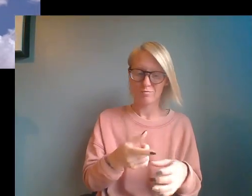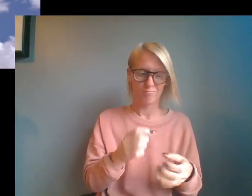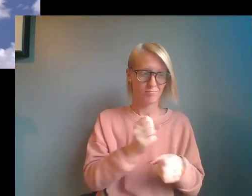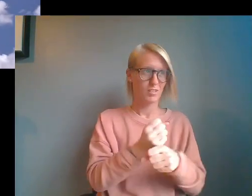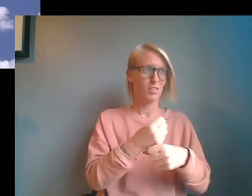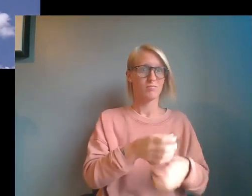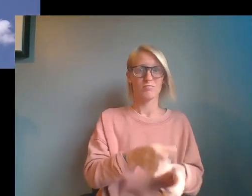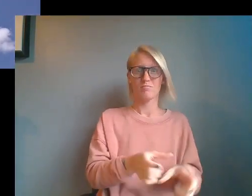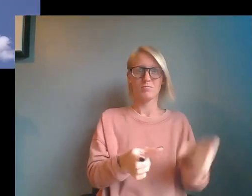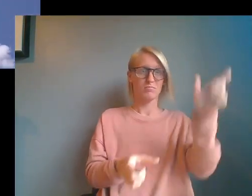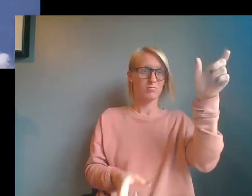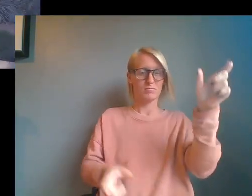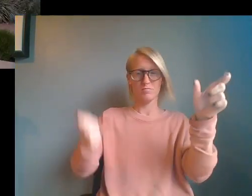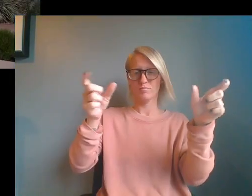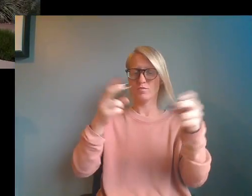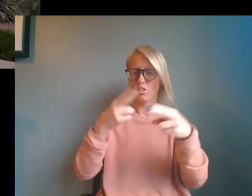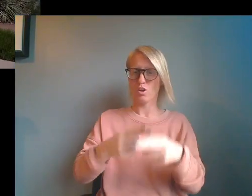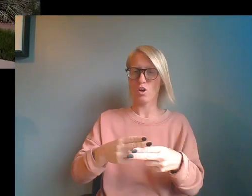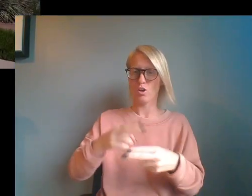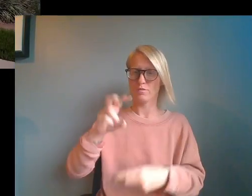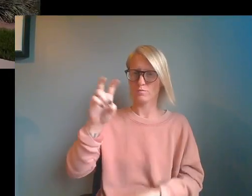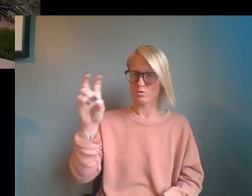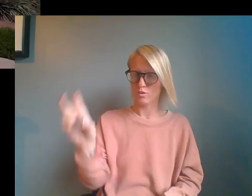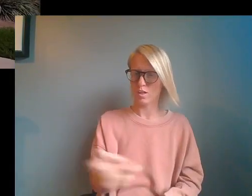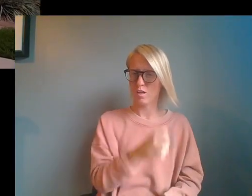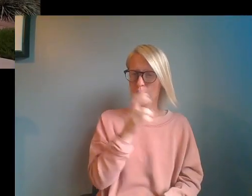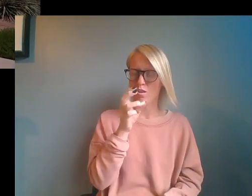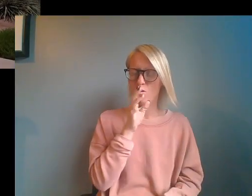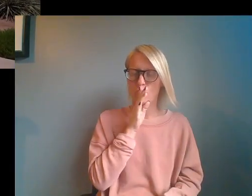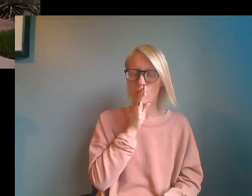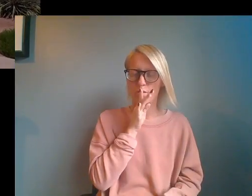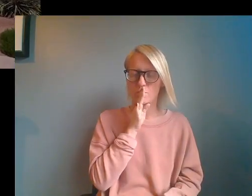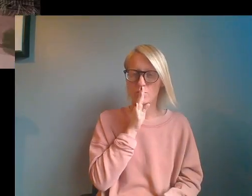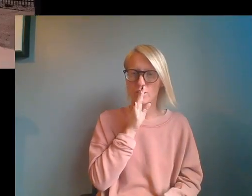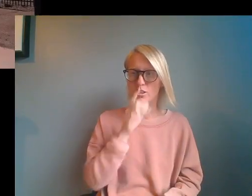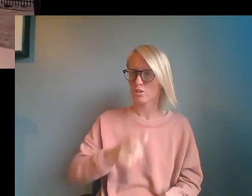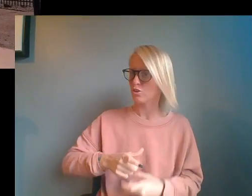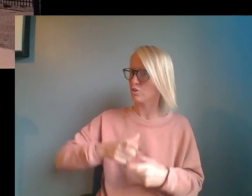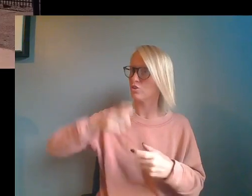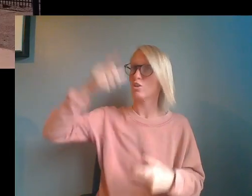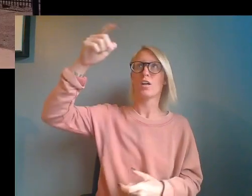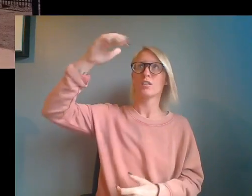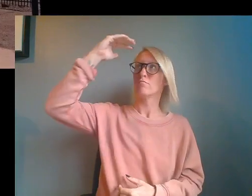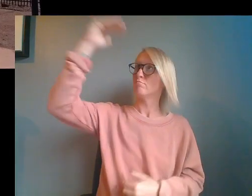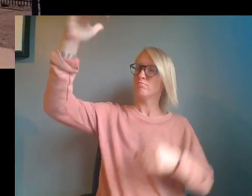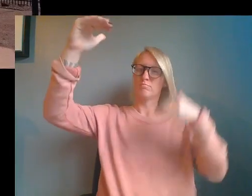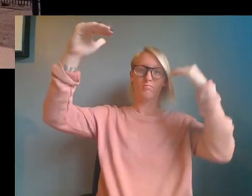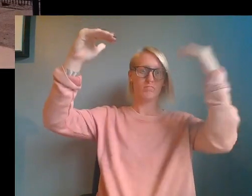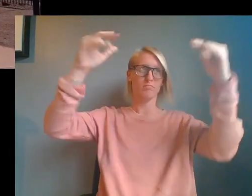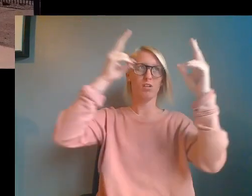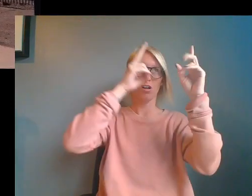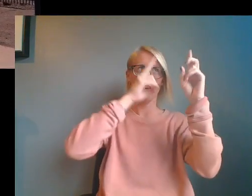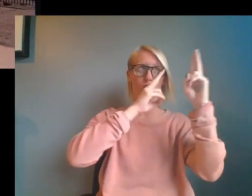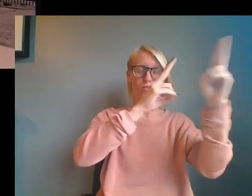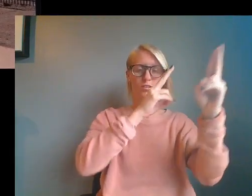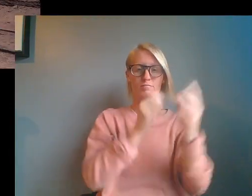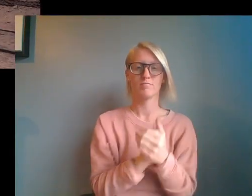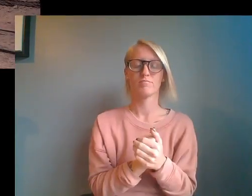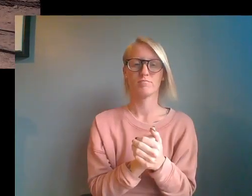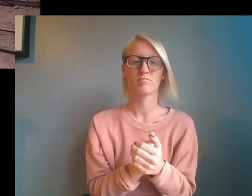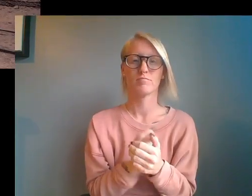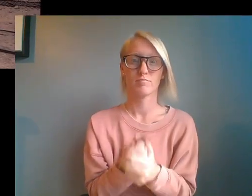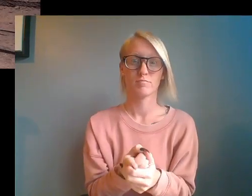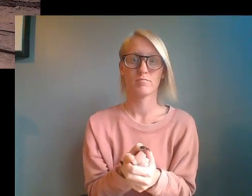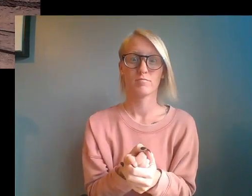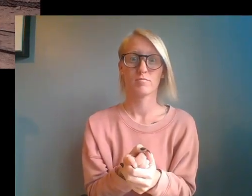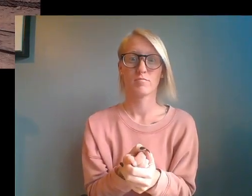Trail of the Whispering Giants to honor Native Americans. The sculpture, a few Burma shave